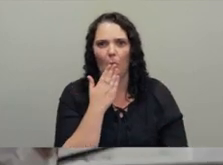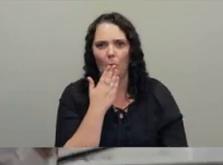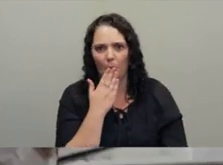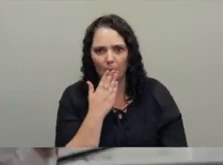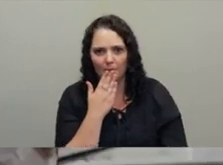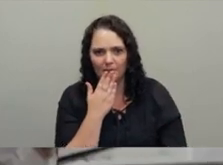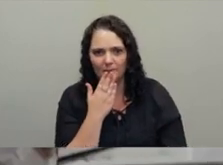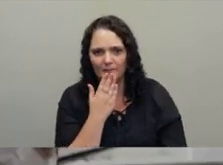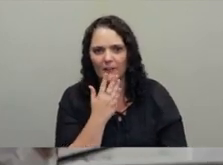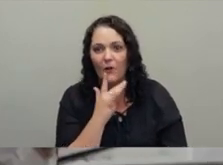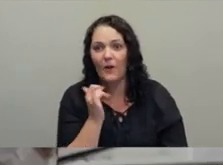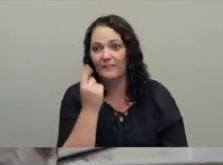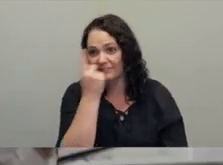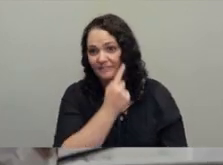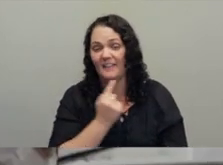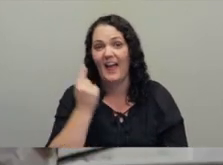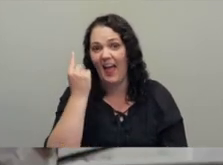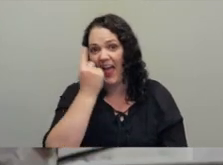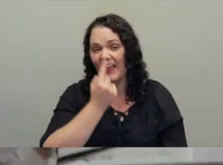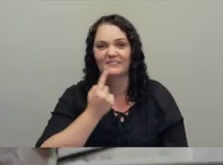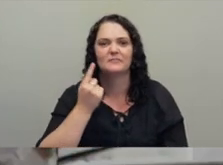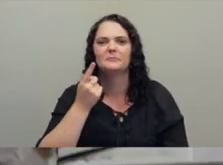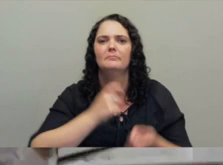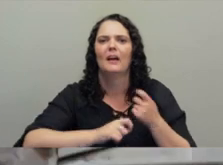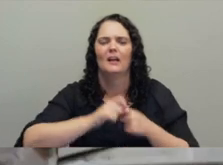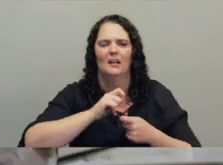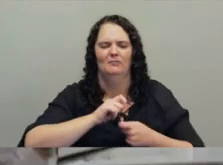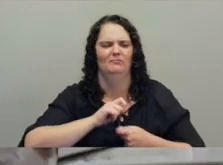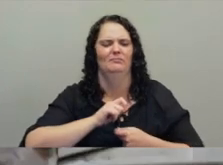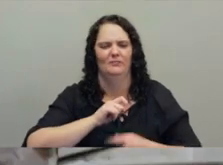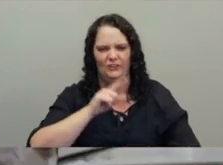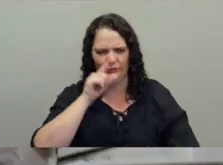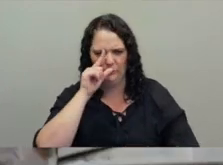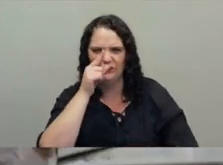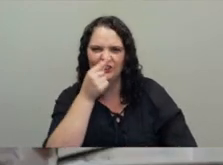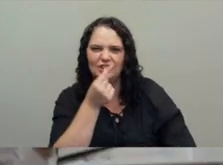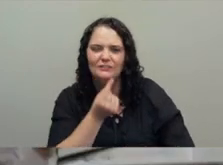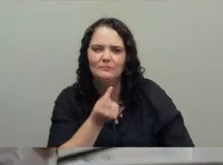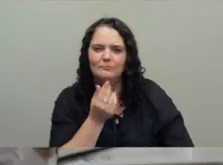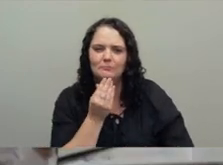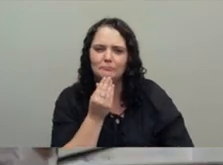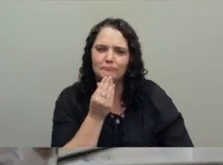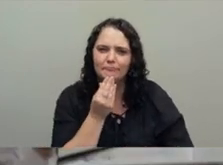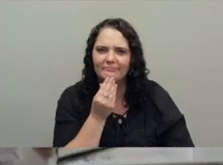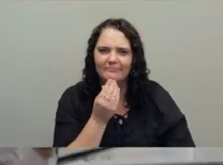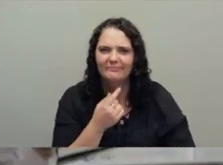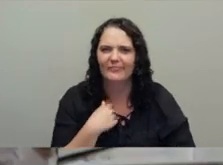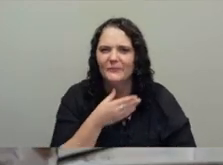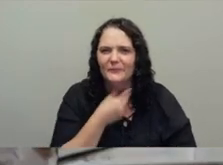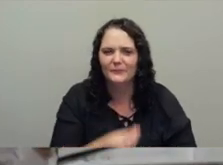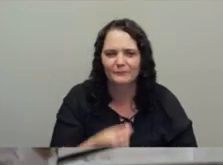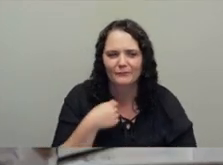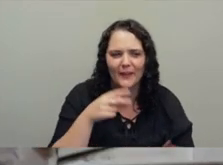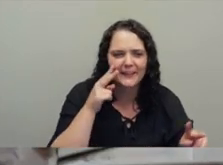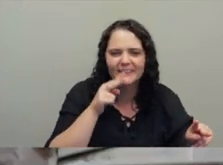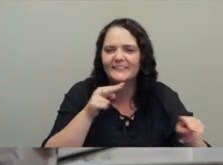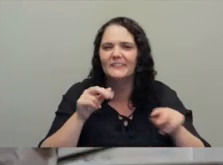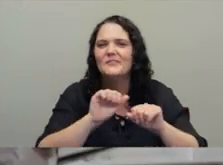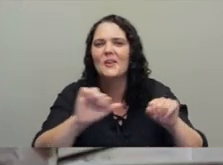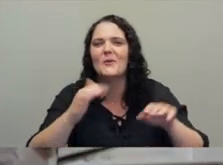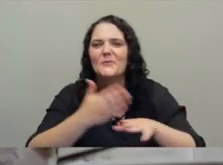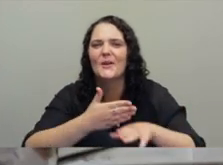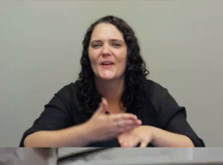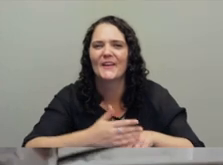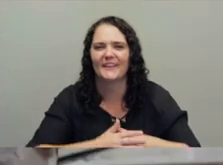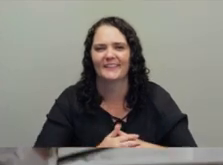Face like a witch is I'd love to see what that looks like too. You know, it's interesting, right? How do we define taste?